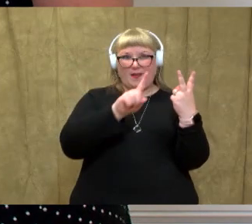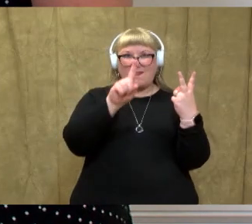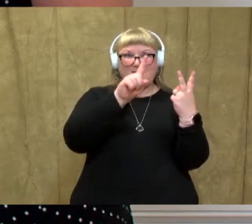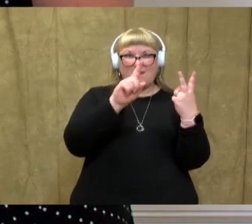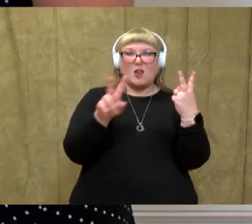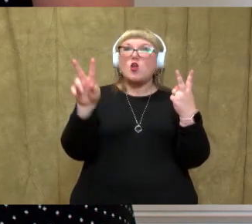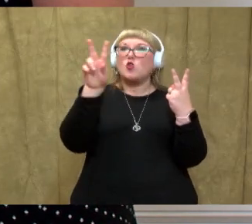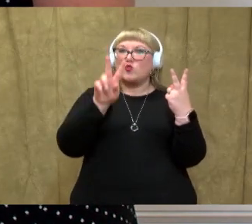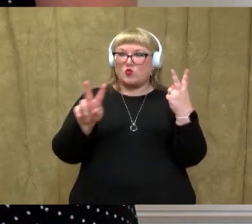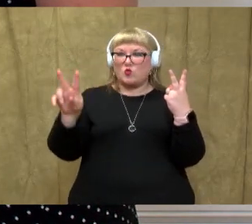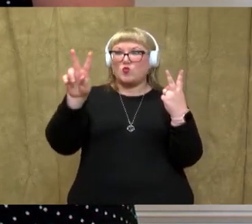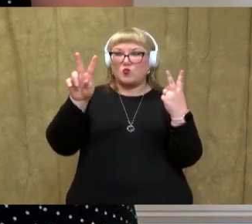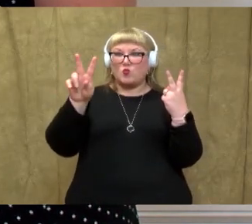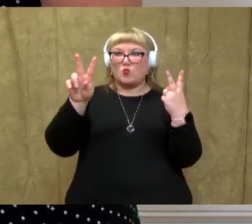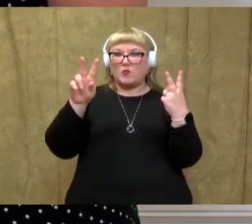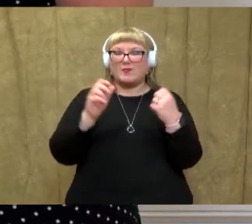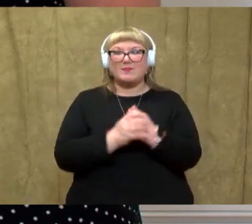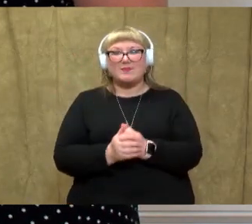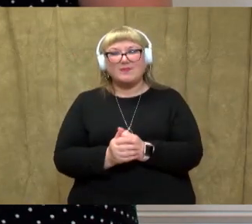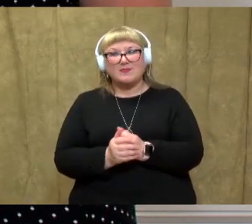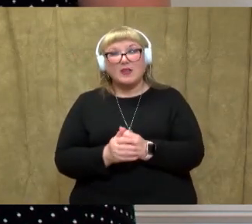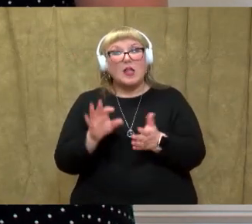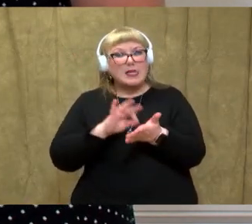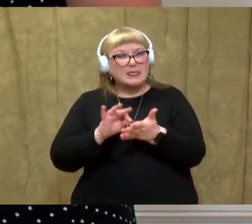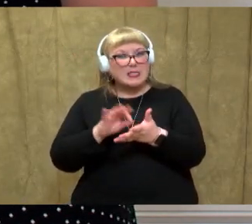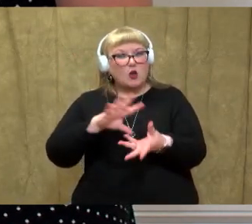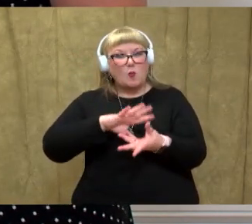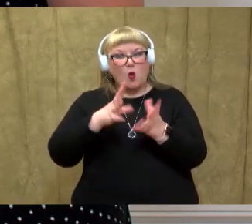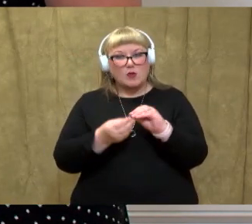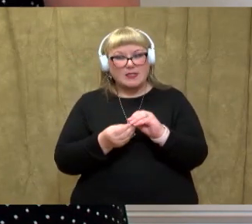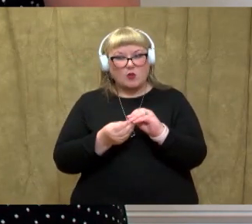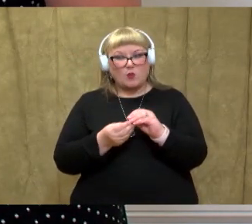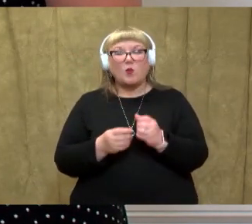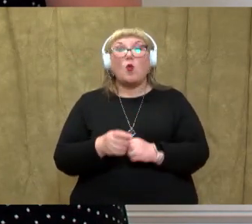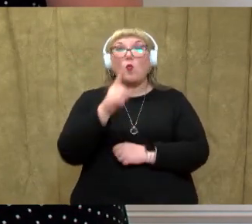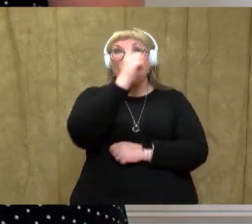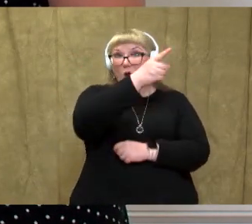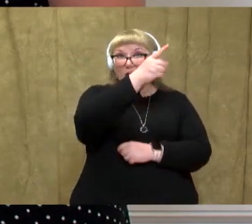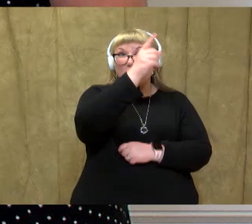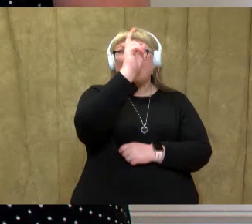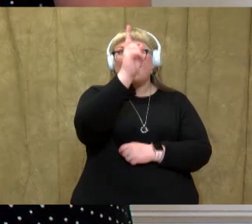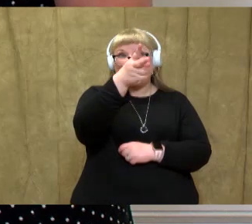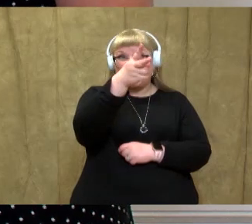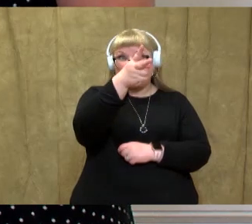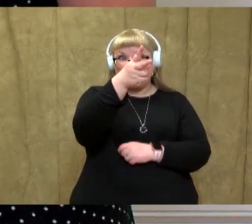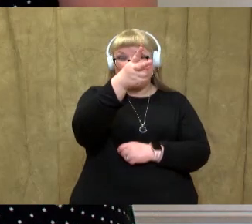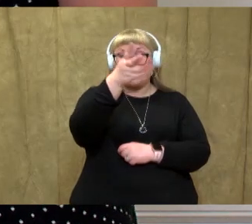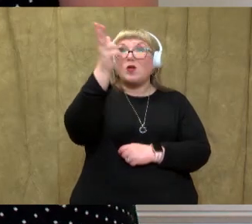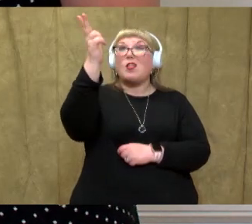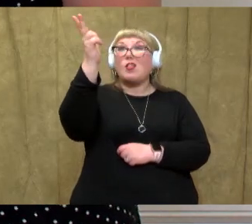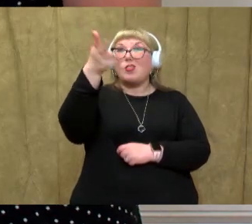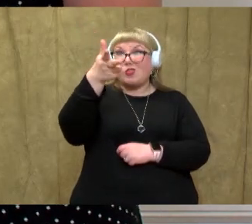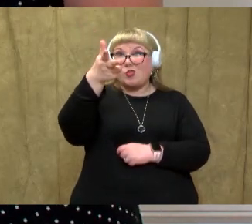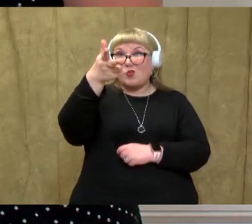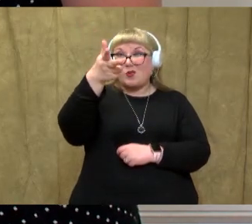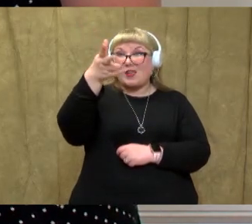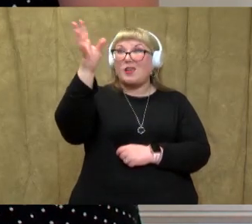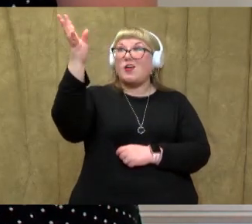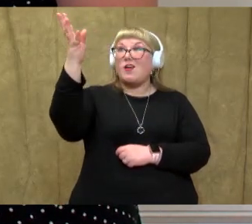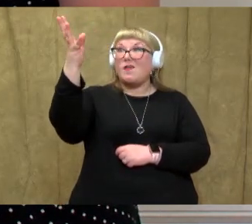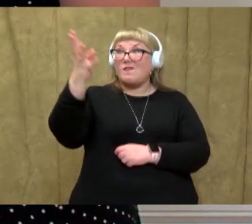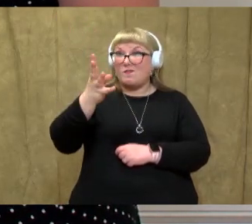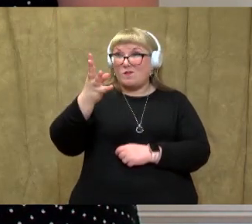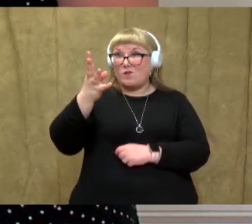1, 2. Let's count them all together. 1, 2,